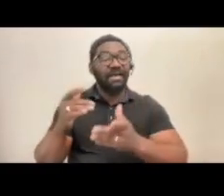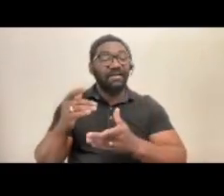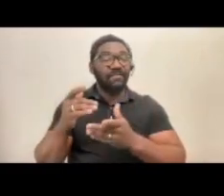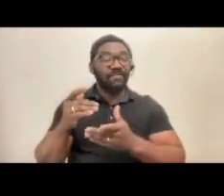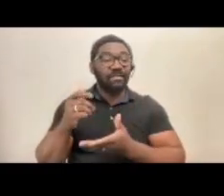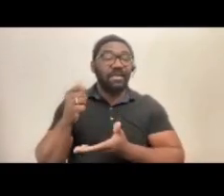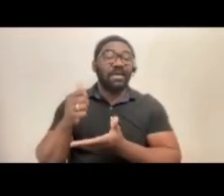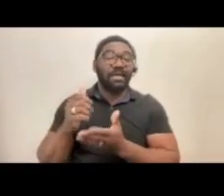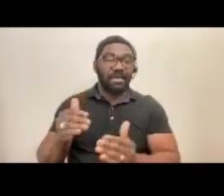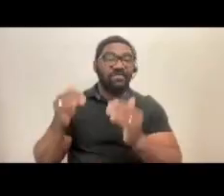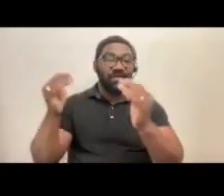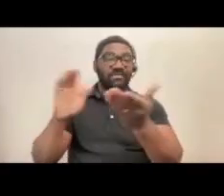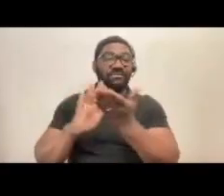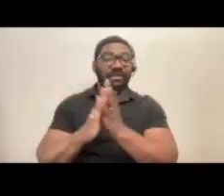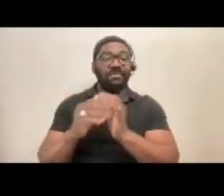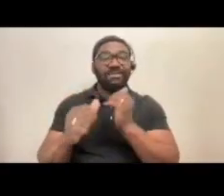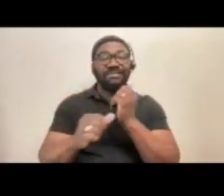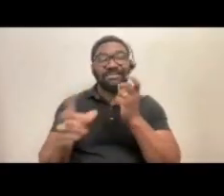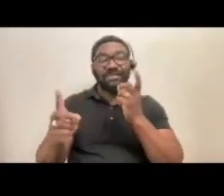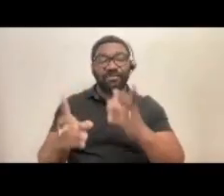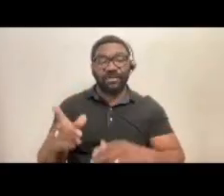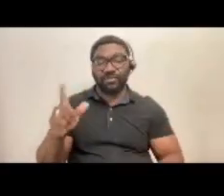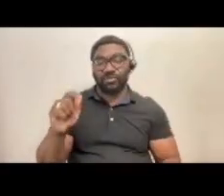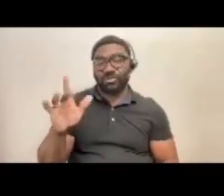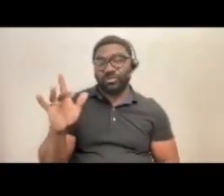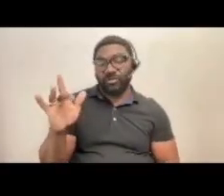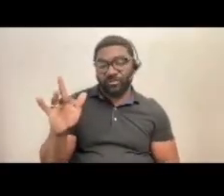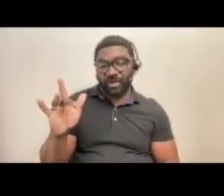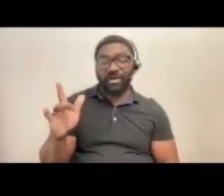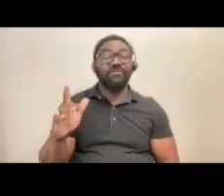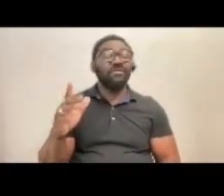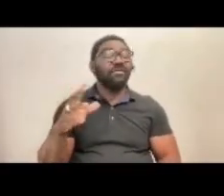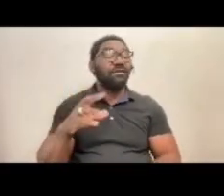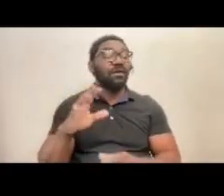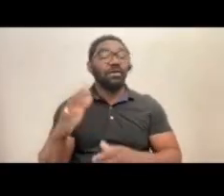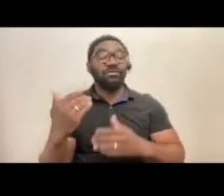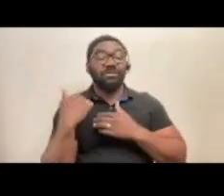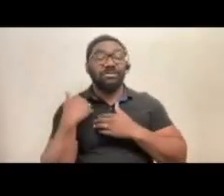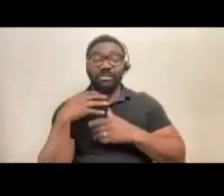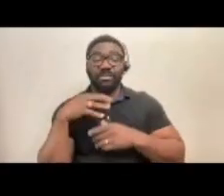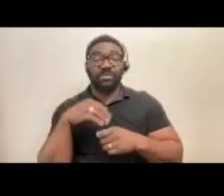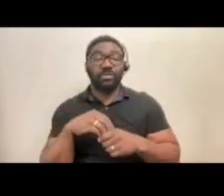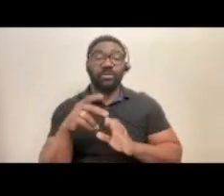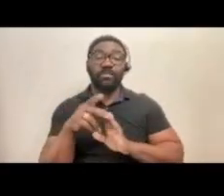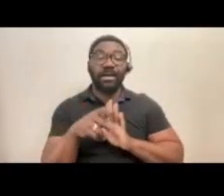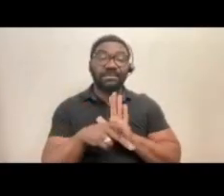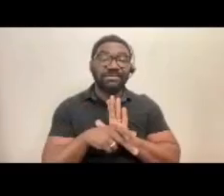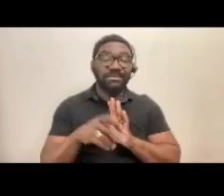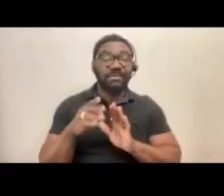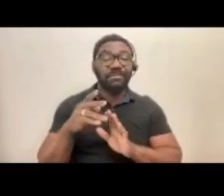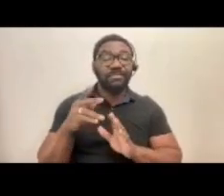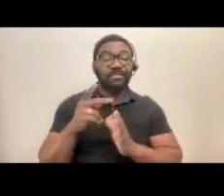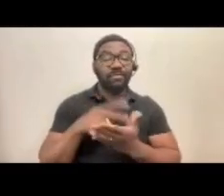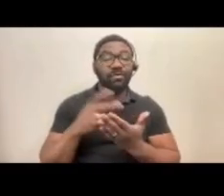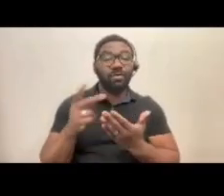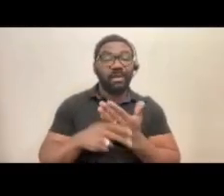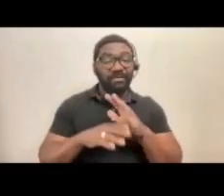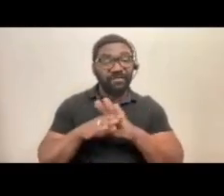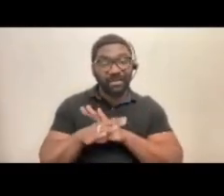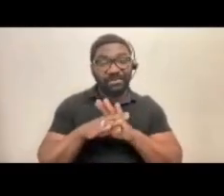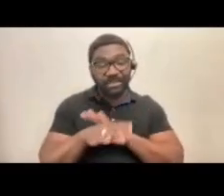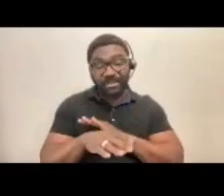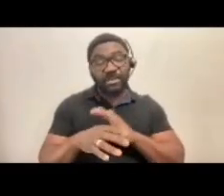in 2025, where her responsibilities include policy and program development and coordination among